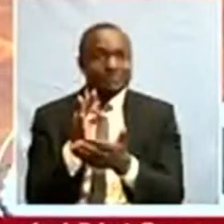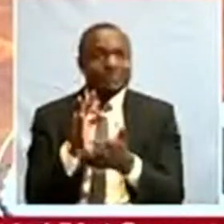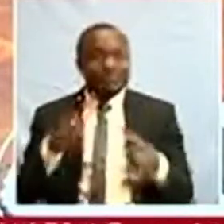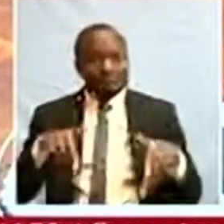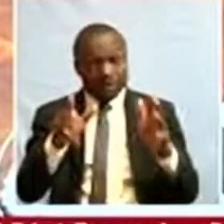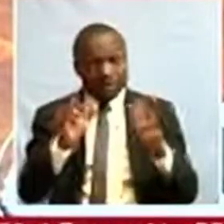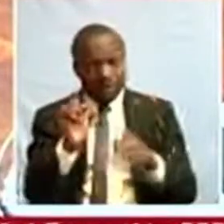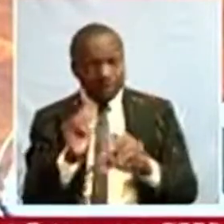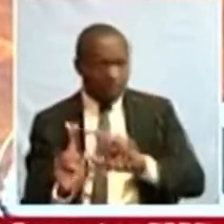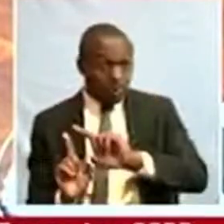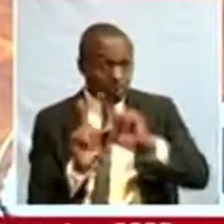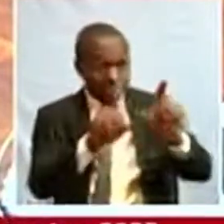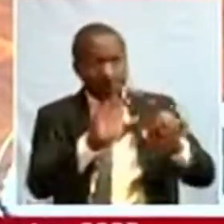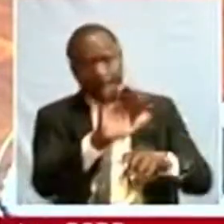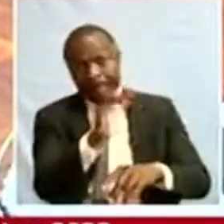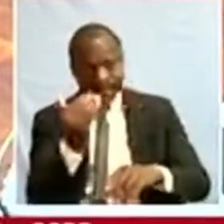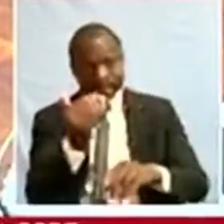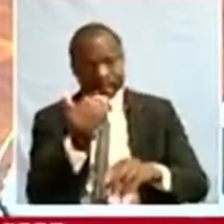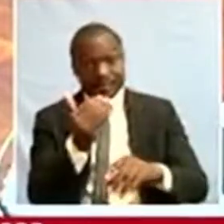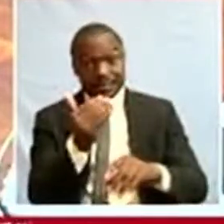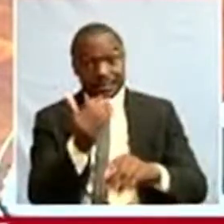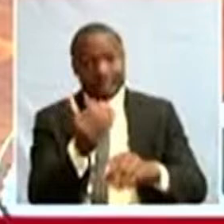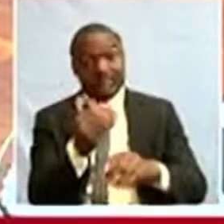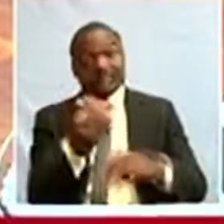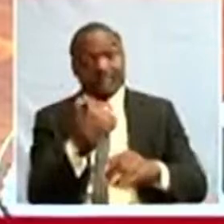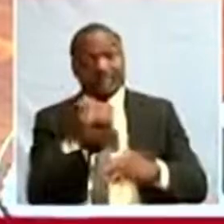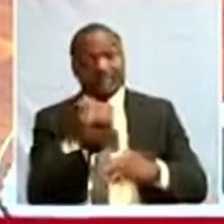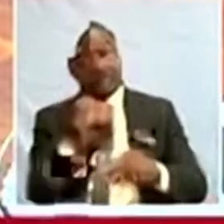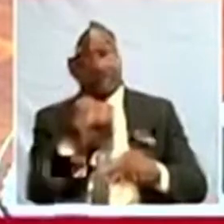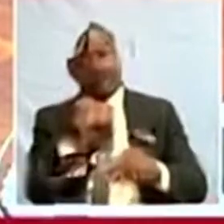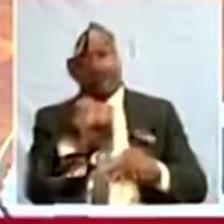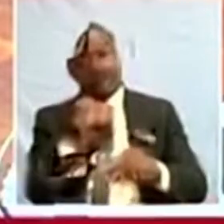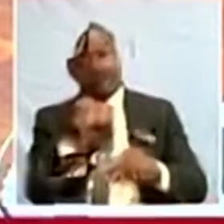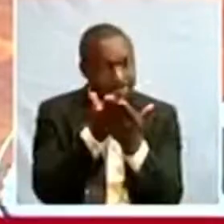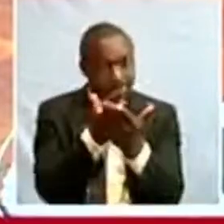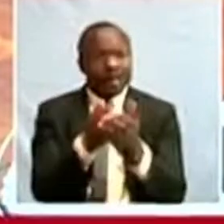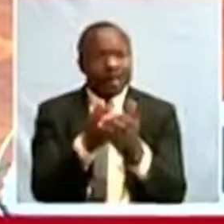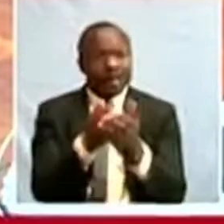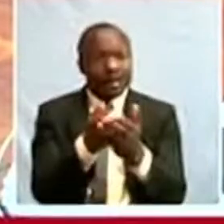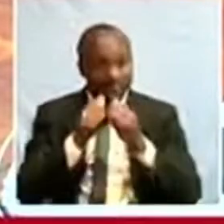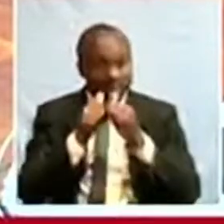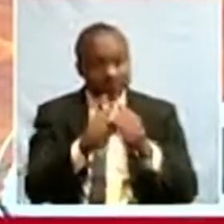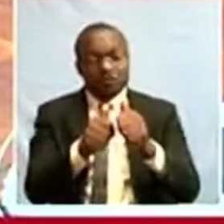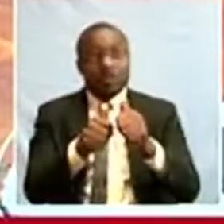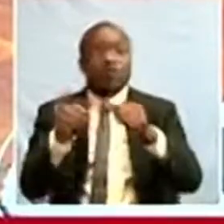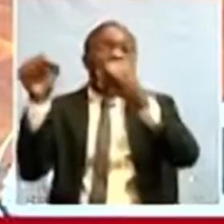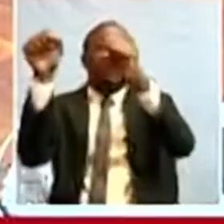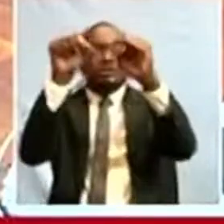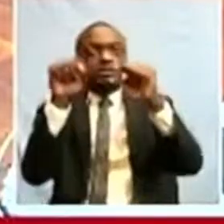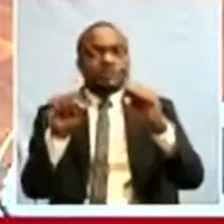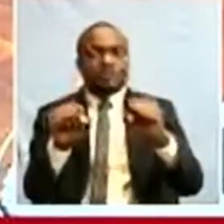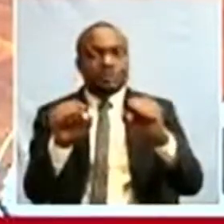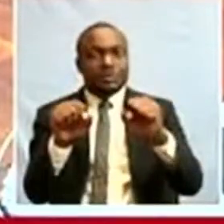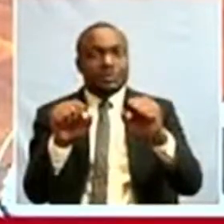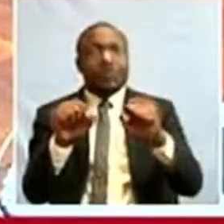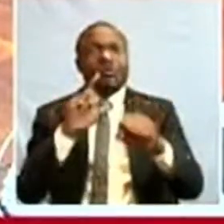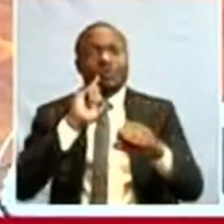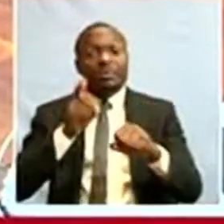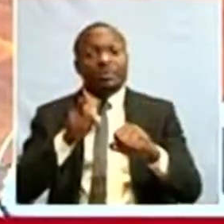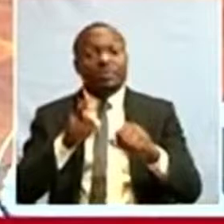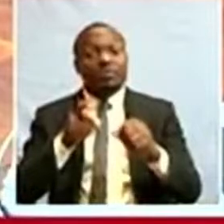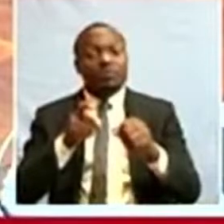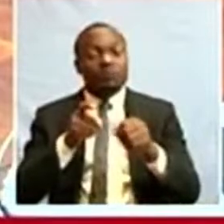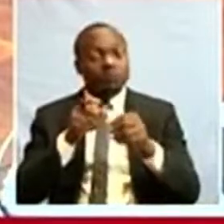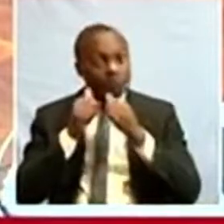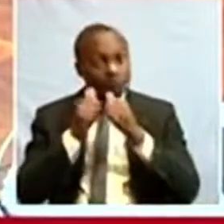allow you to go back and make a resubmission and follow the format. They'll show you the format so that we are able to consistently follow. And also in